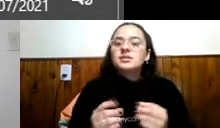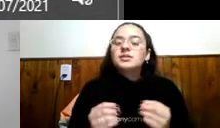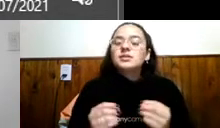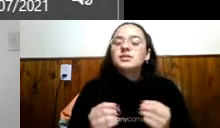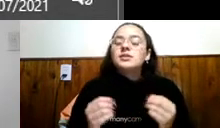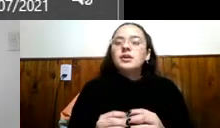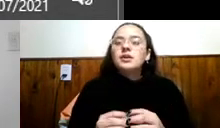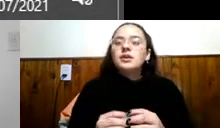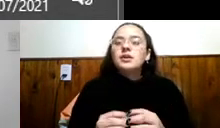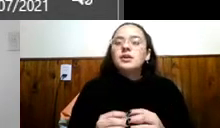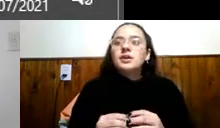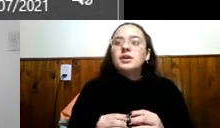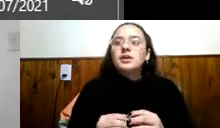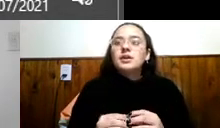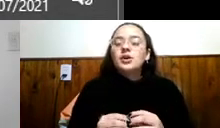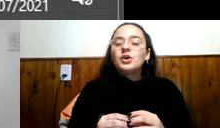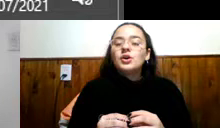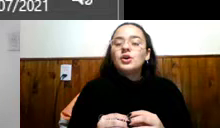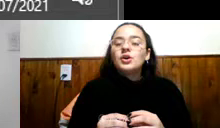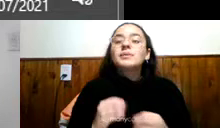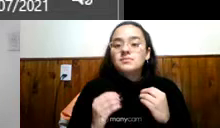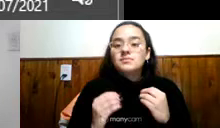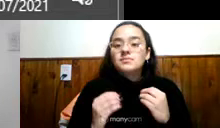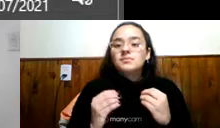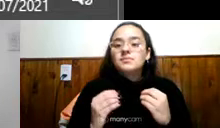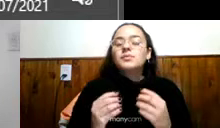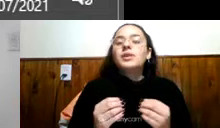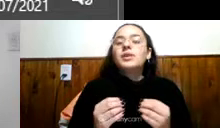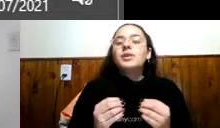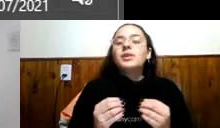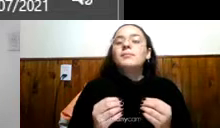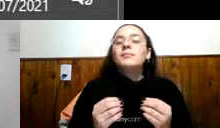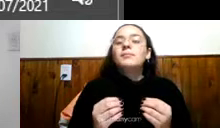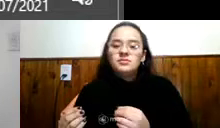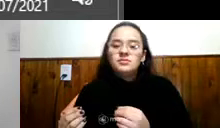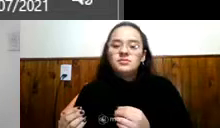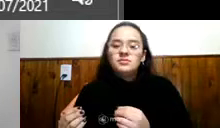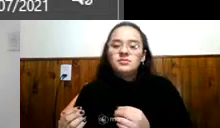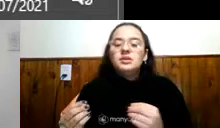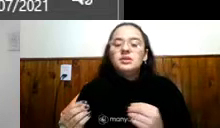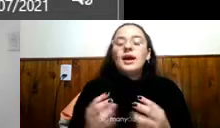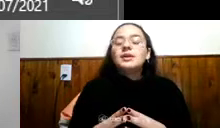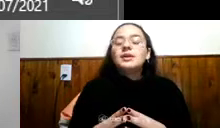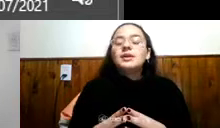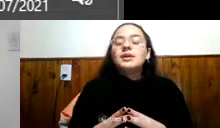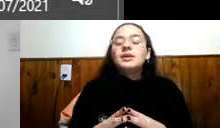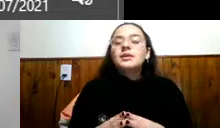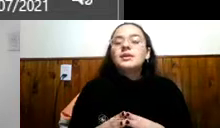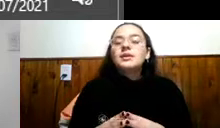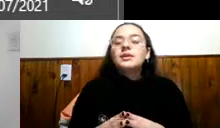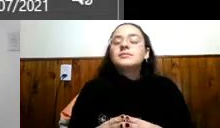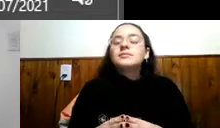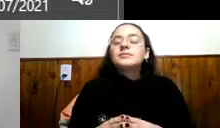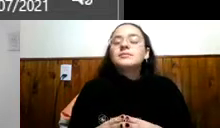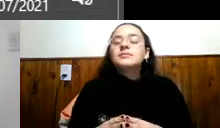very complement with my vision. I can